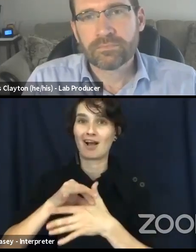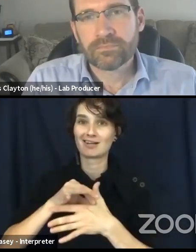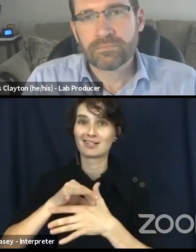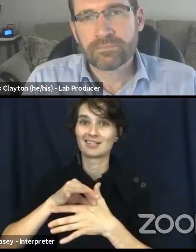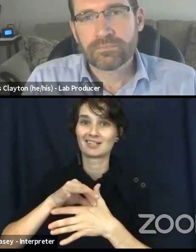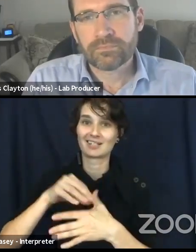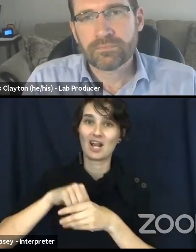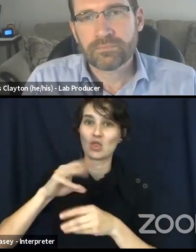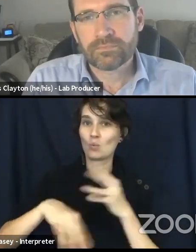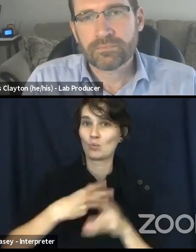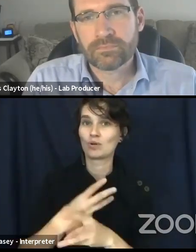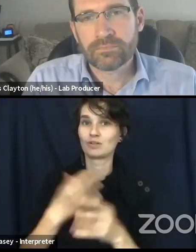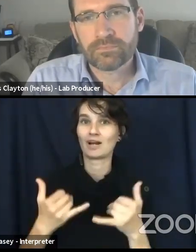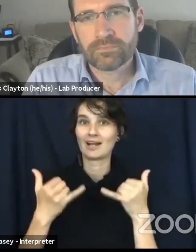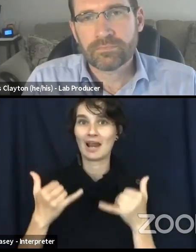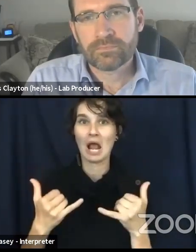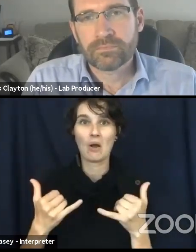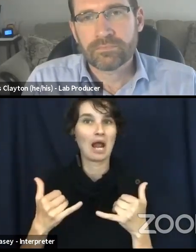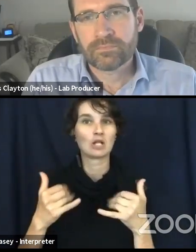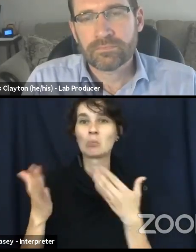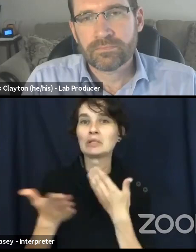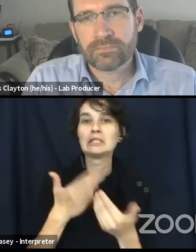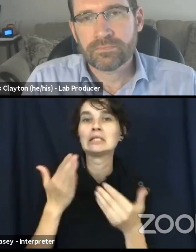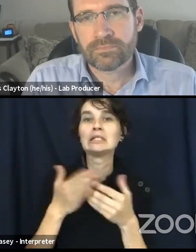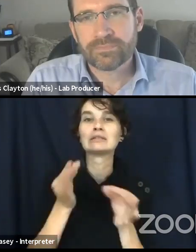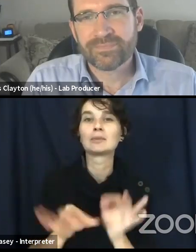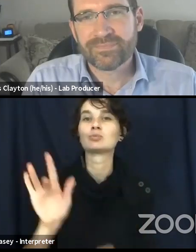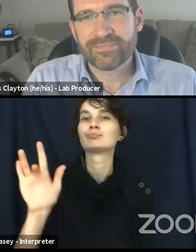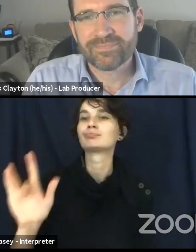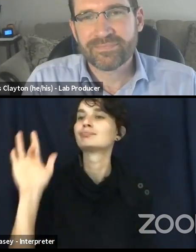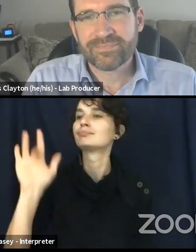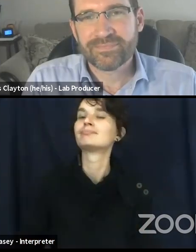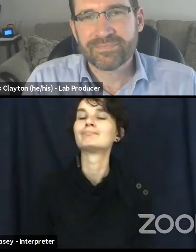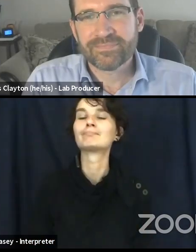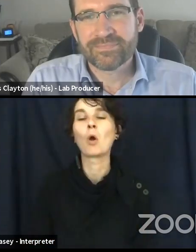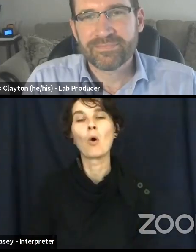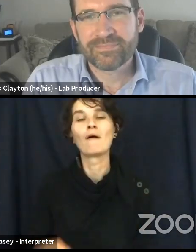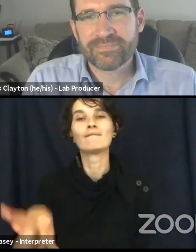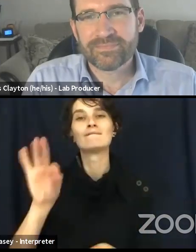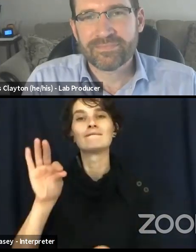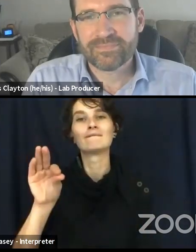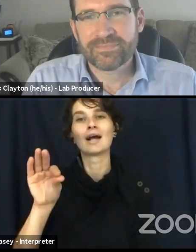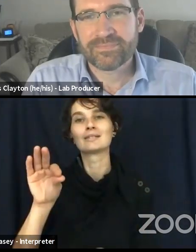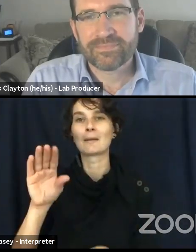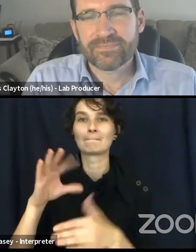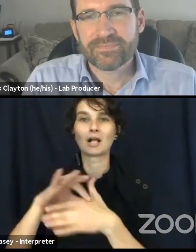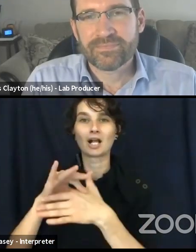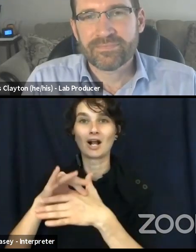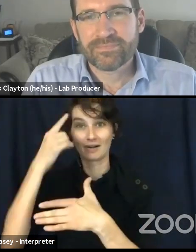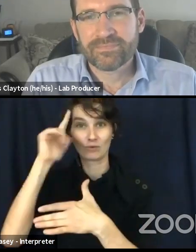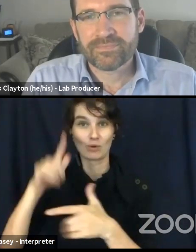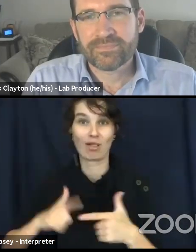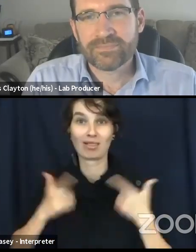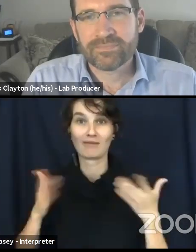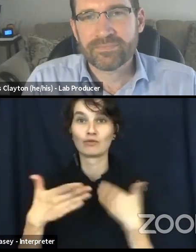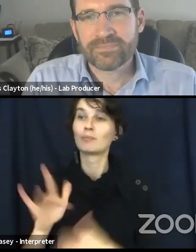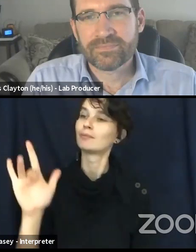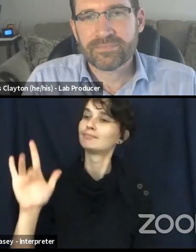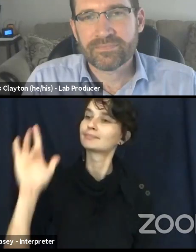it's at the tip of our fingertips to like go and summon a media content to come into your living room. So what does it mean to